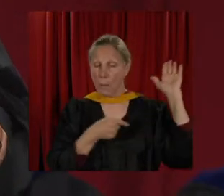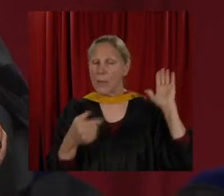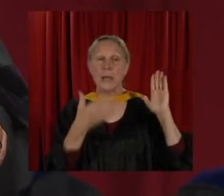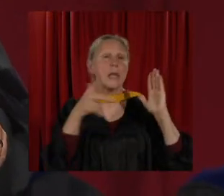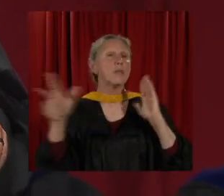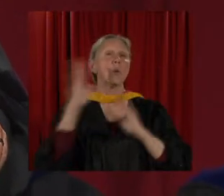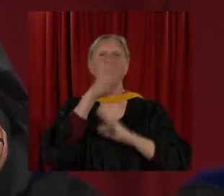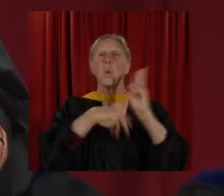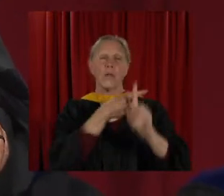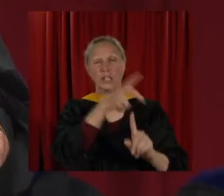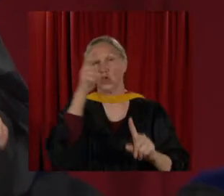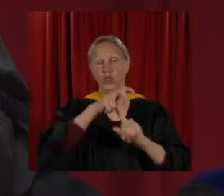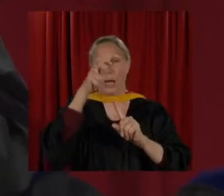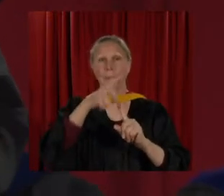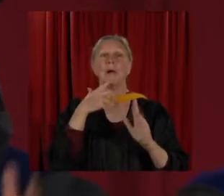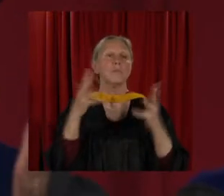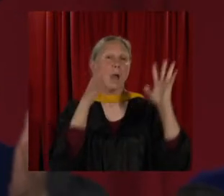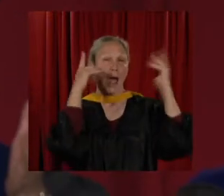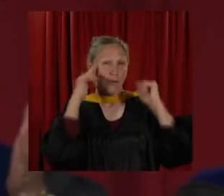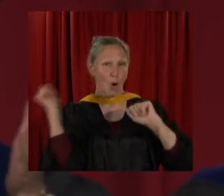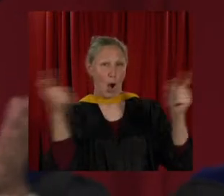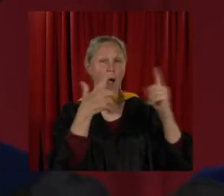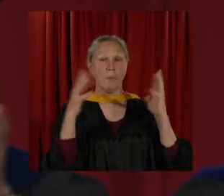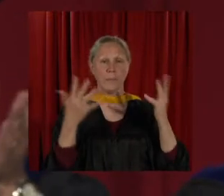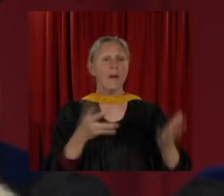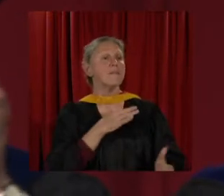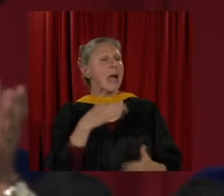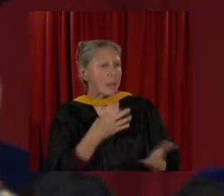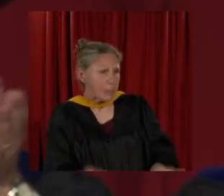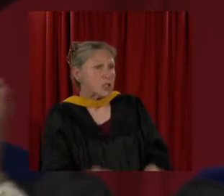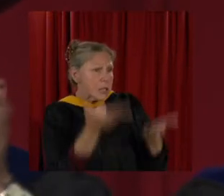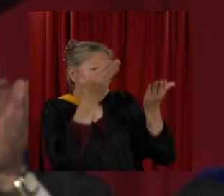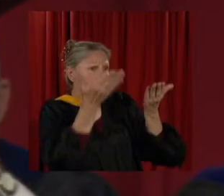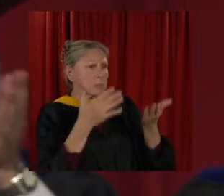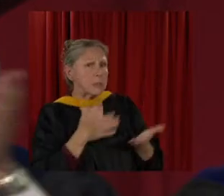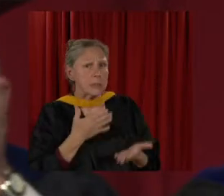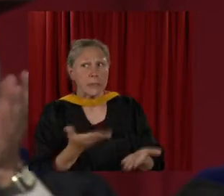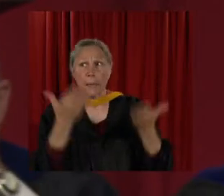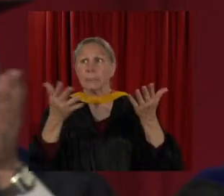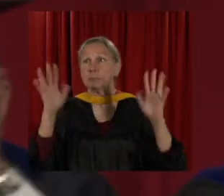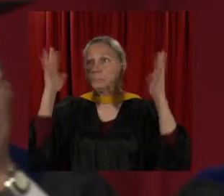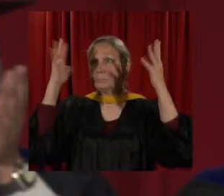in the world. Please give the faculty a round of applause. In fact, faculty, please stand up.